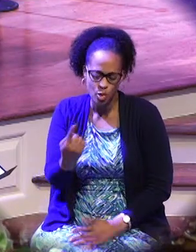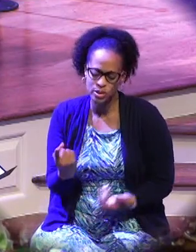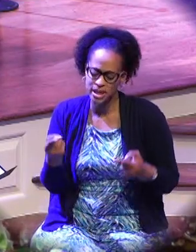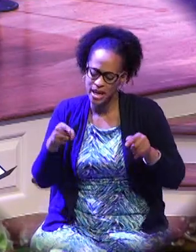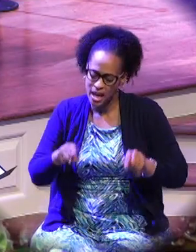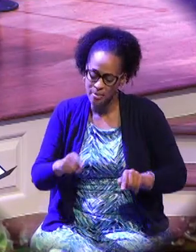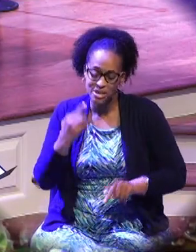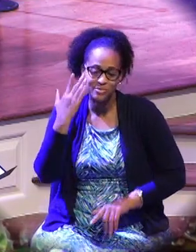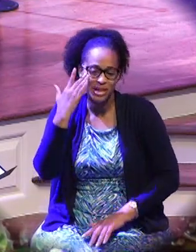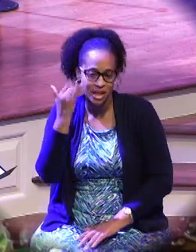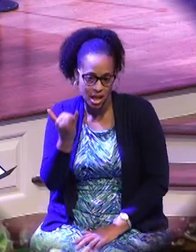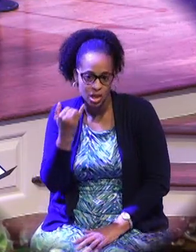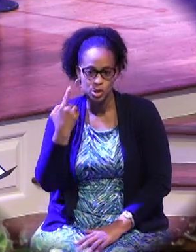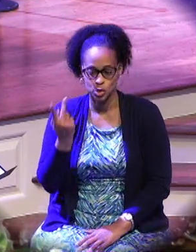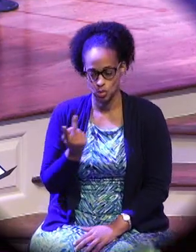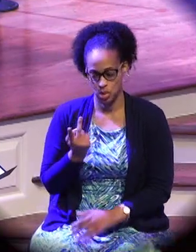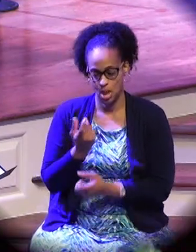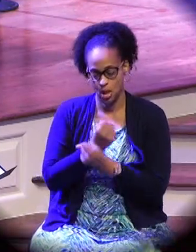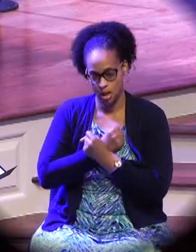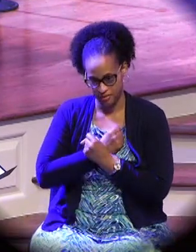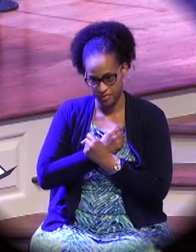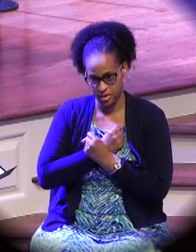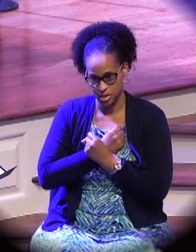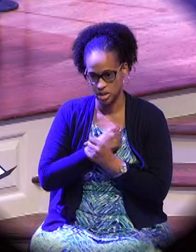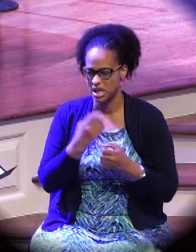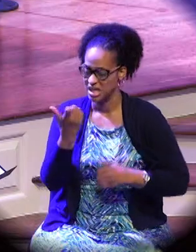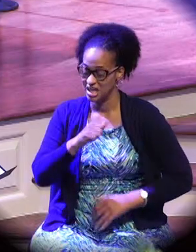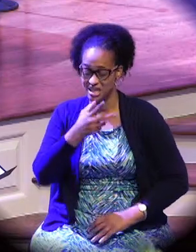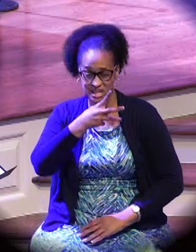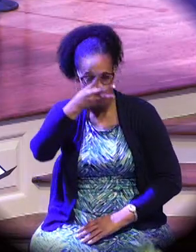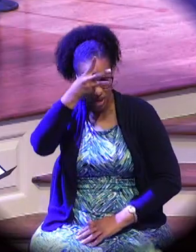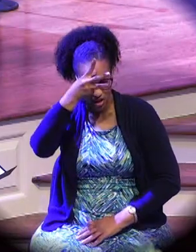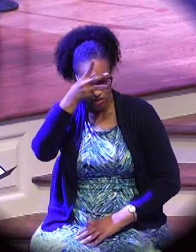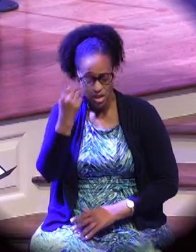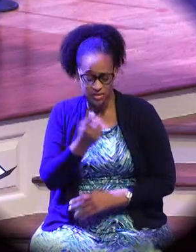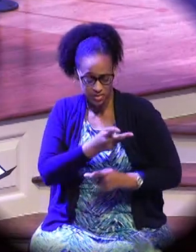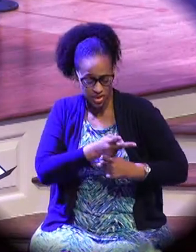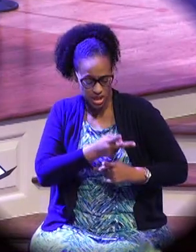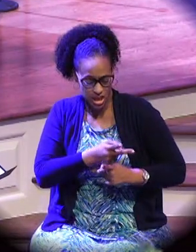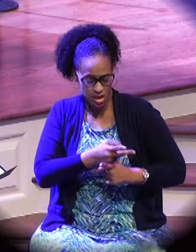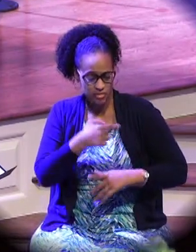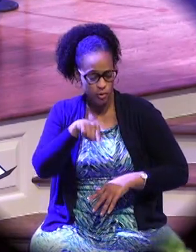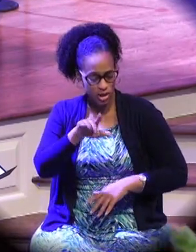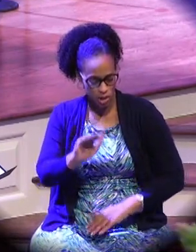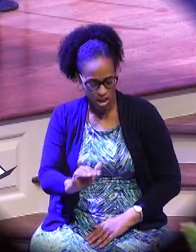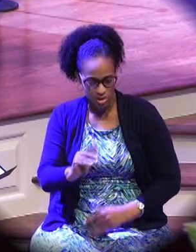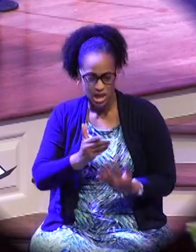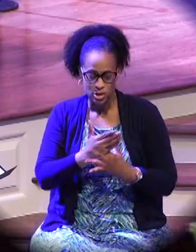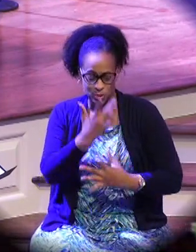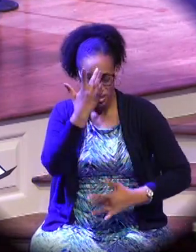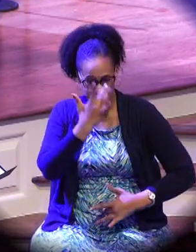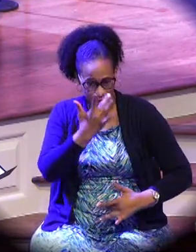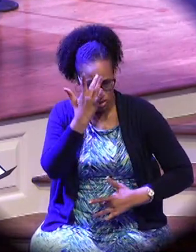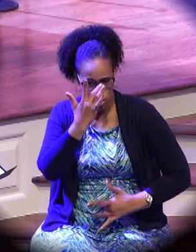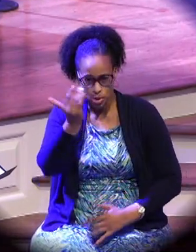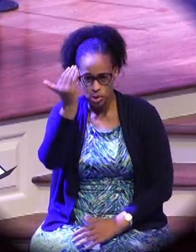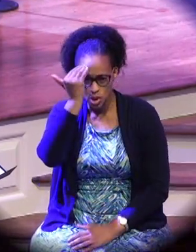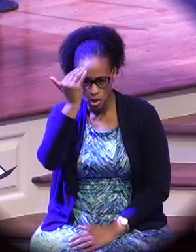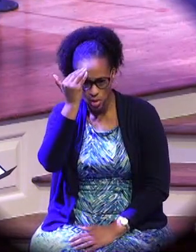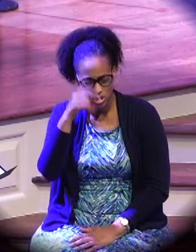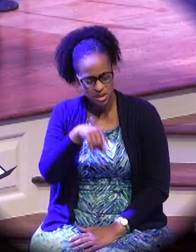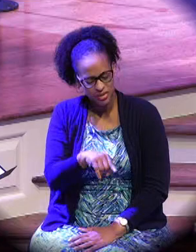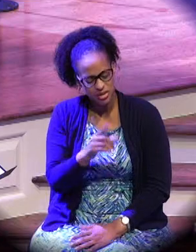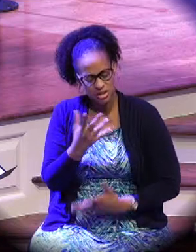happens because we love. Any parent who has ever cared for a child through illness knows